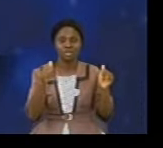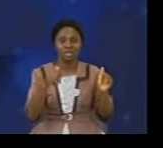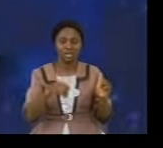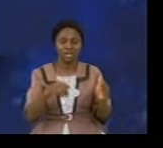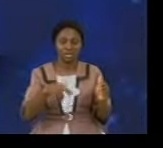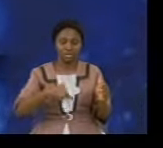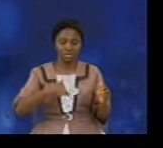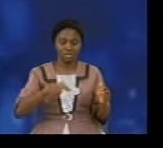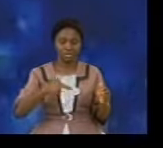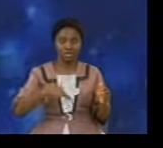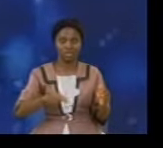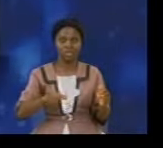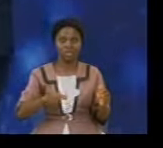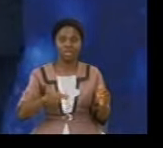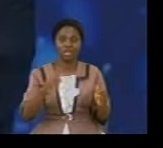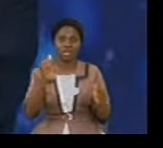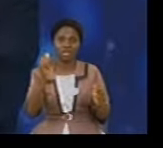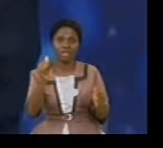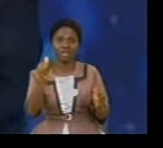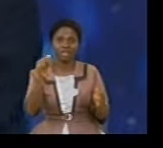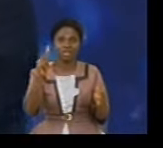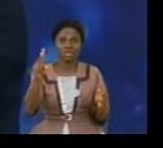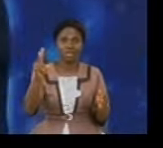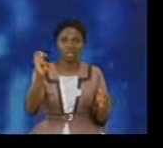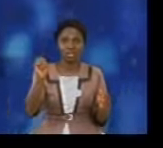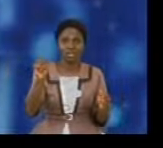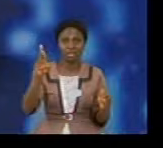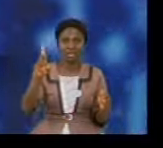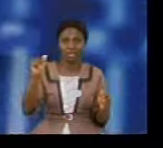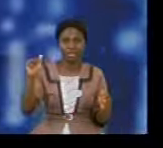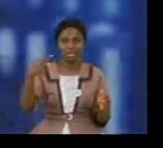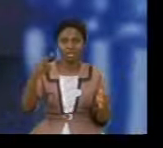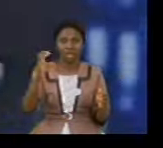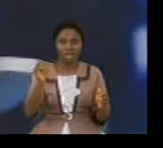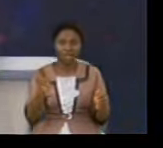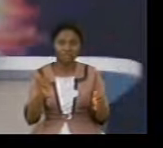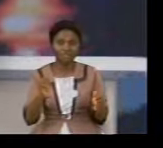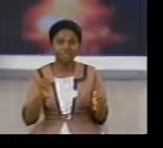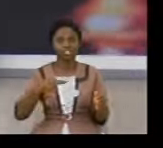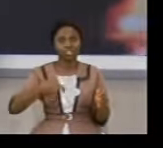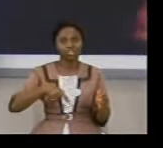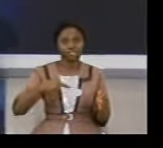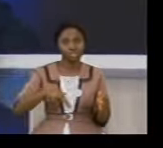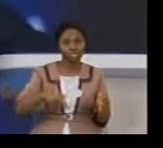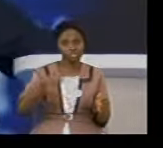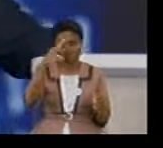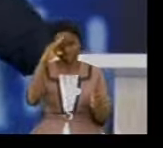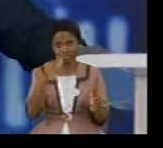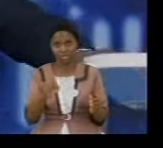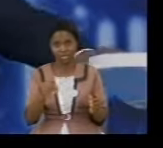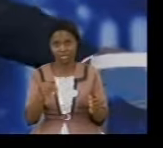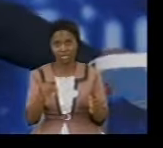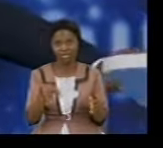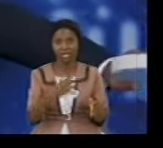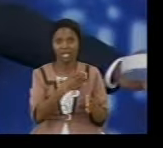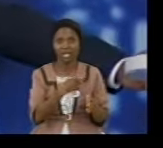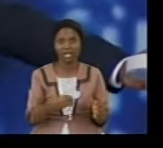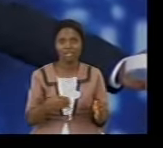the average churchgoer, and shows us the average member of